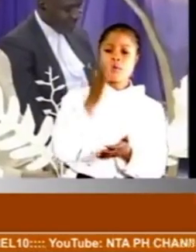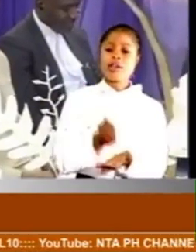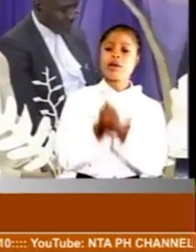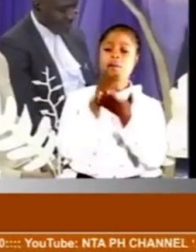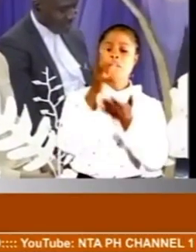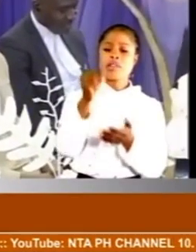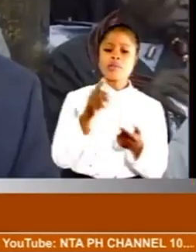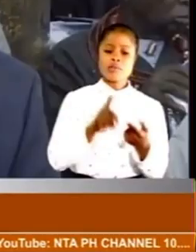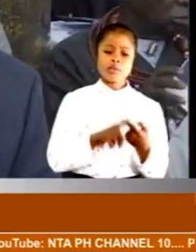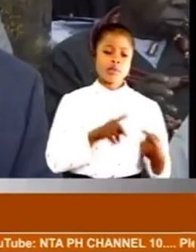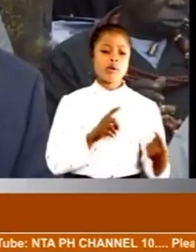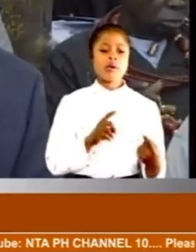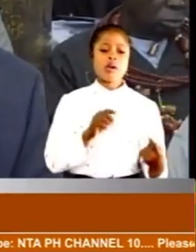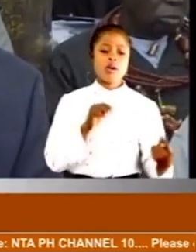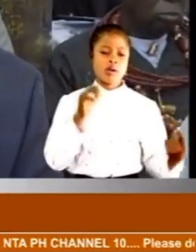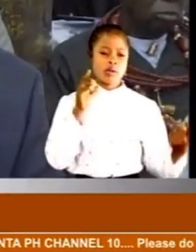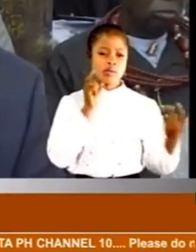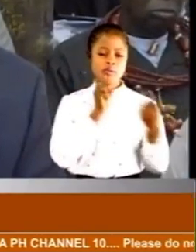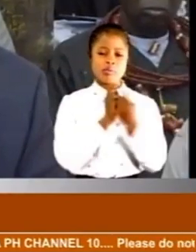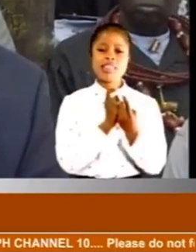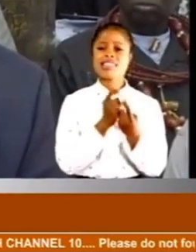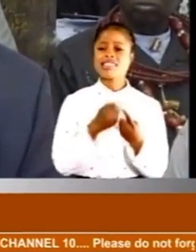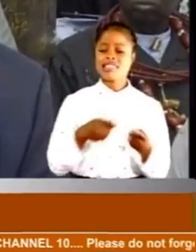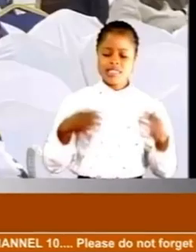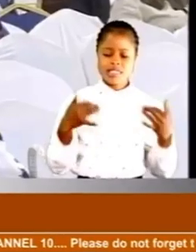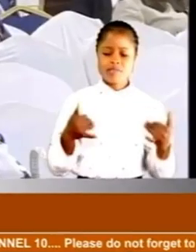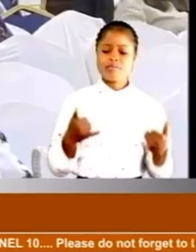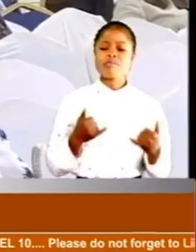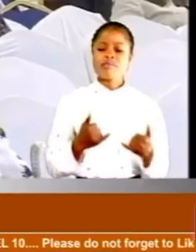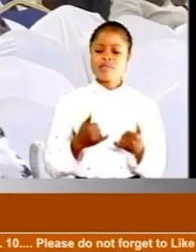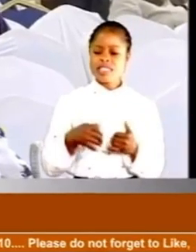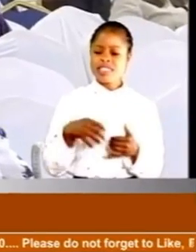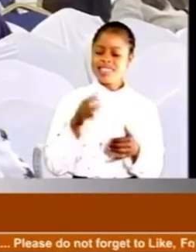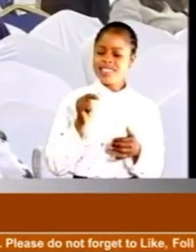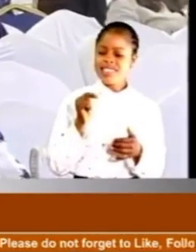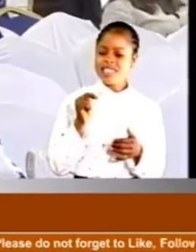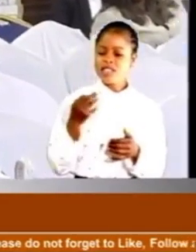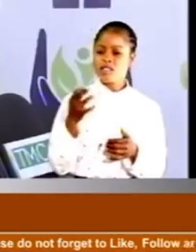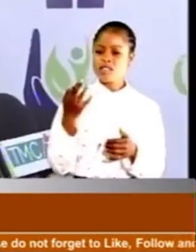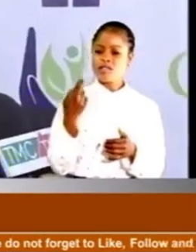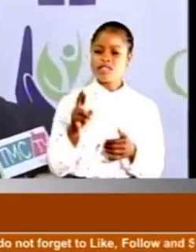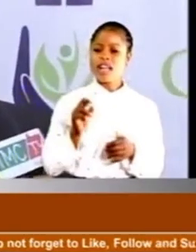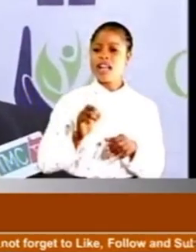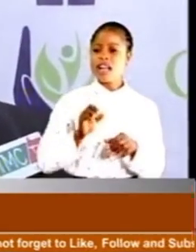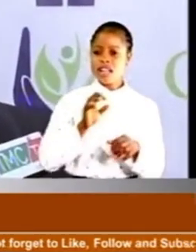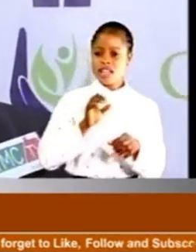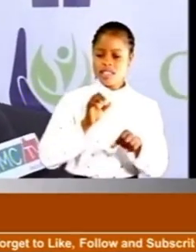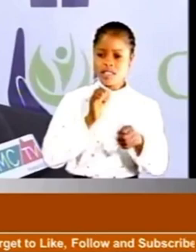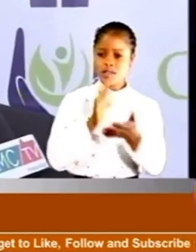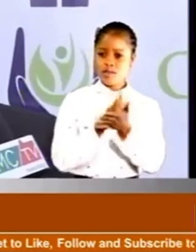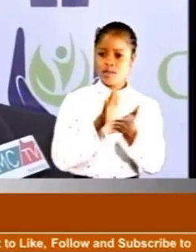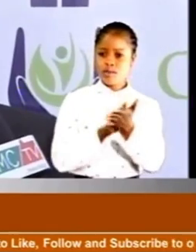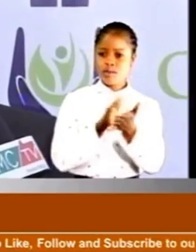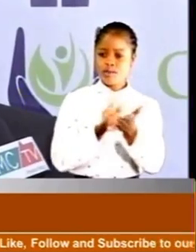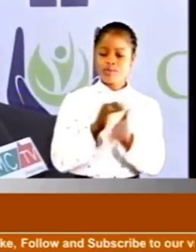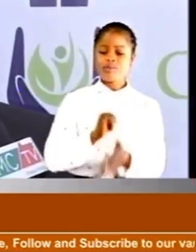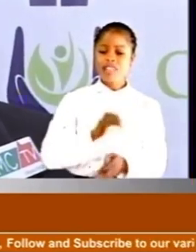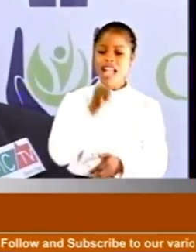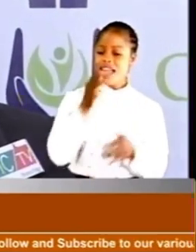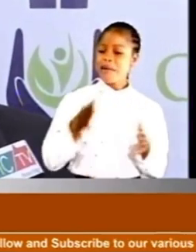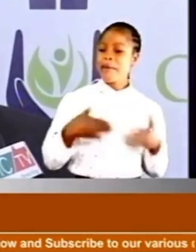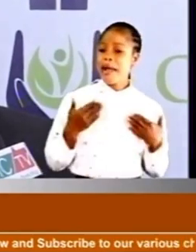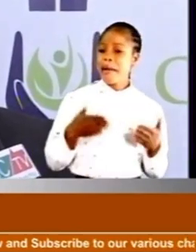contemporary demands for efficient law practice in a digital era. I'm a proud beneficiary of